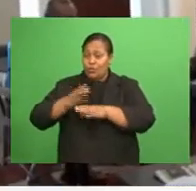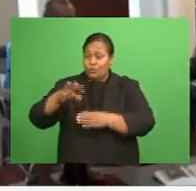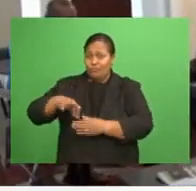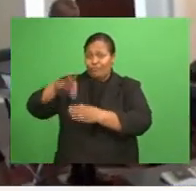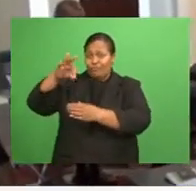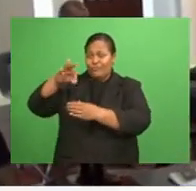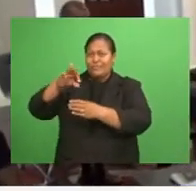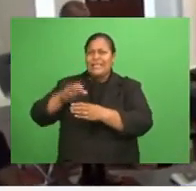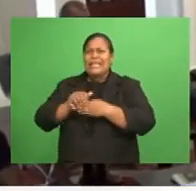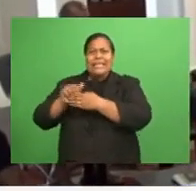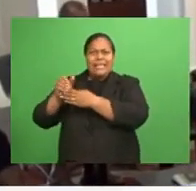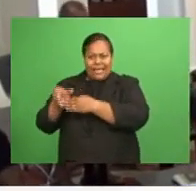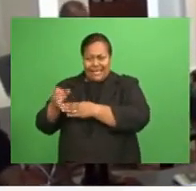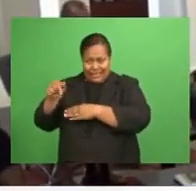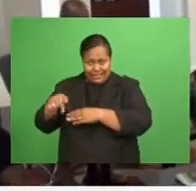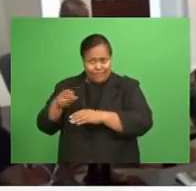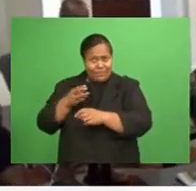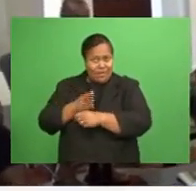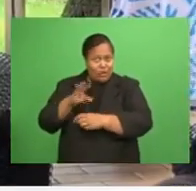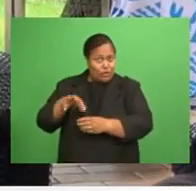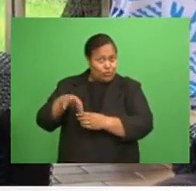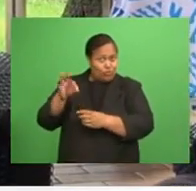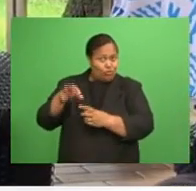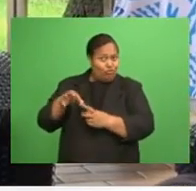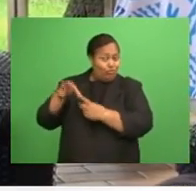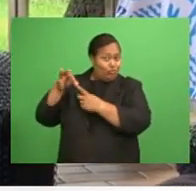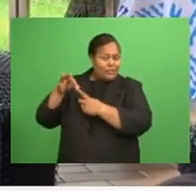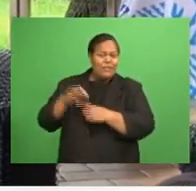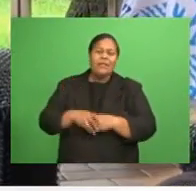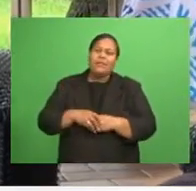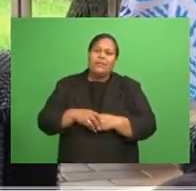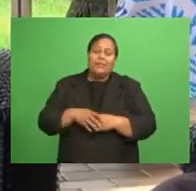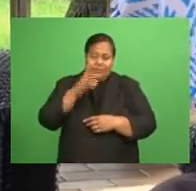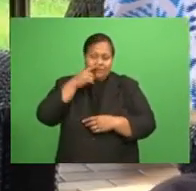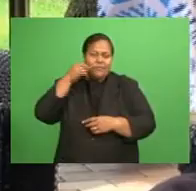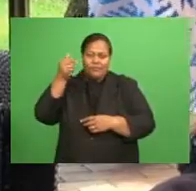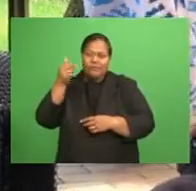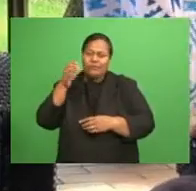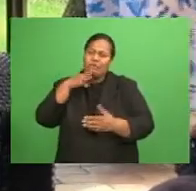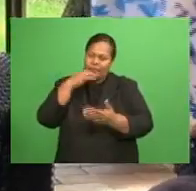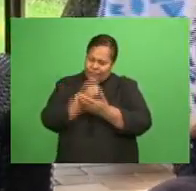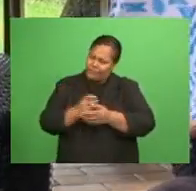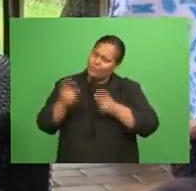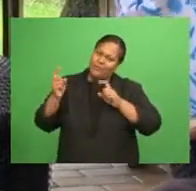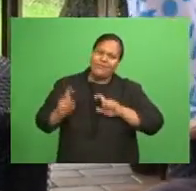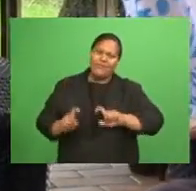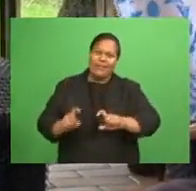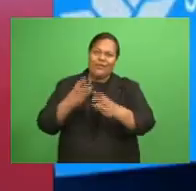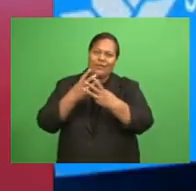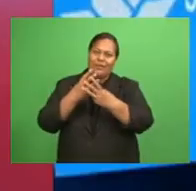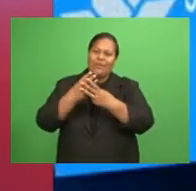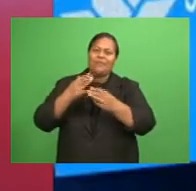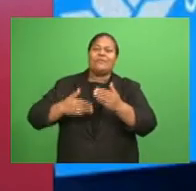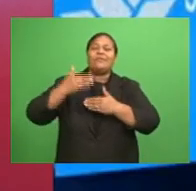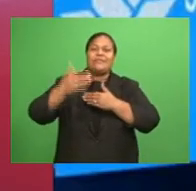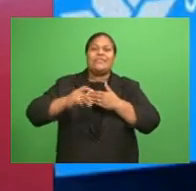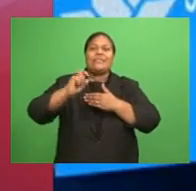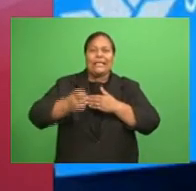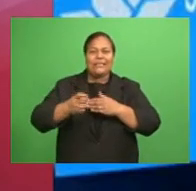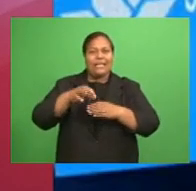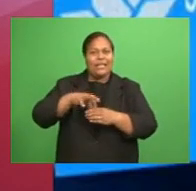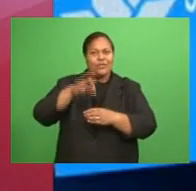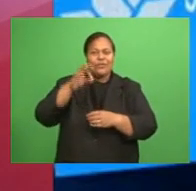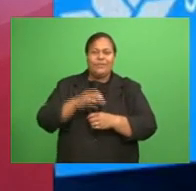leader later this month, Sitiveni Rambuka confirms he will stick with Sudelpa through to the next election. Well,